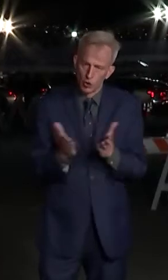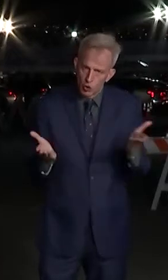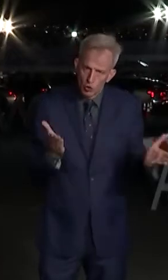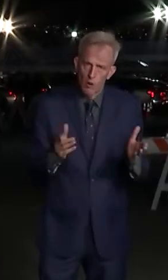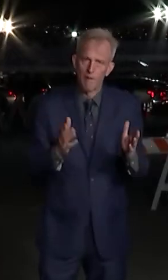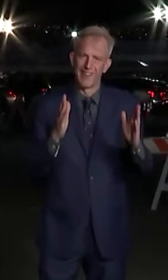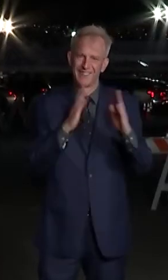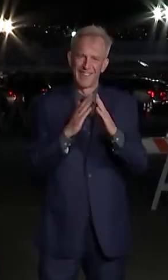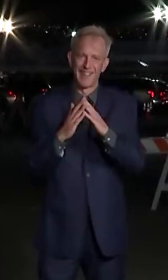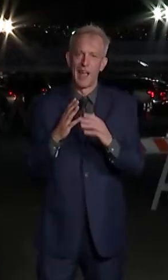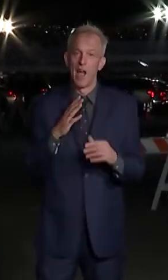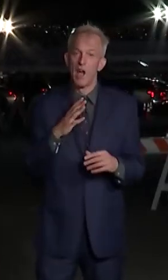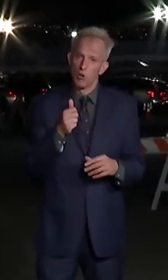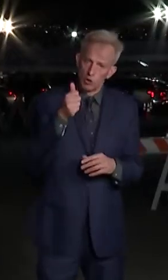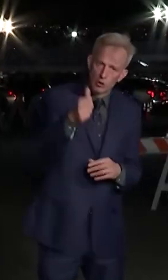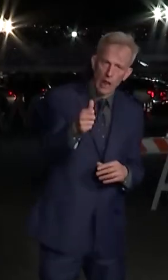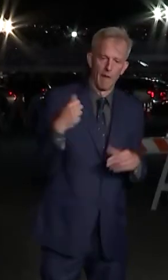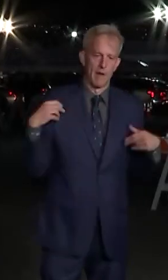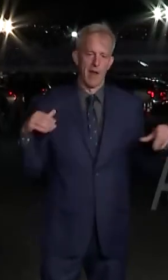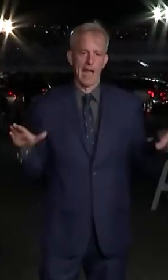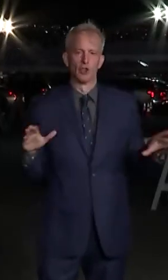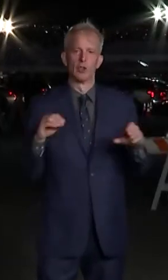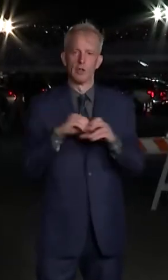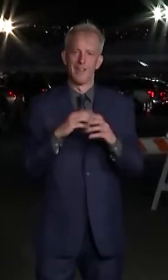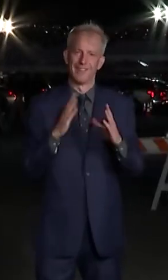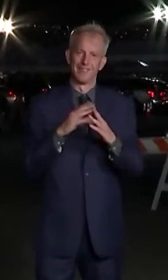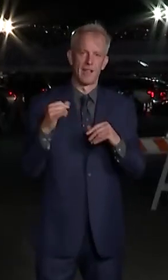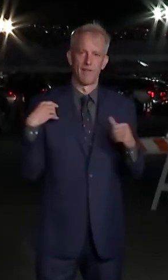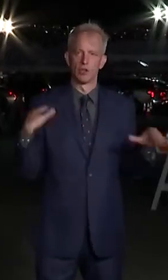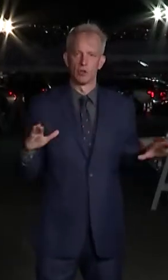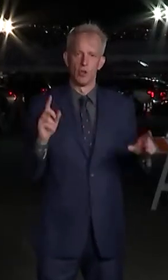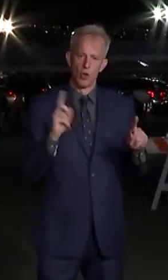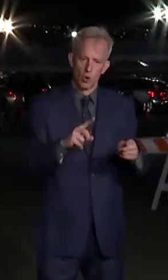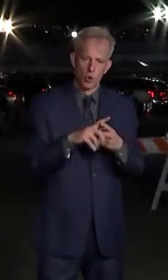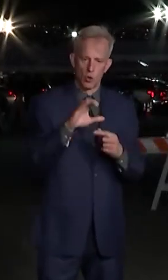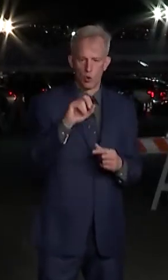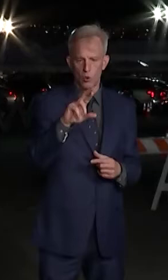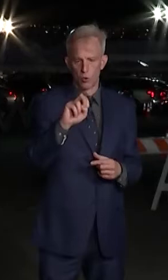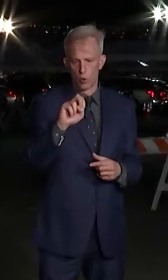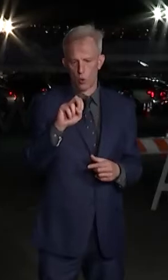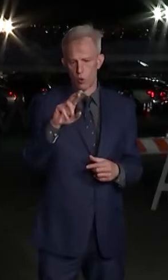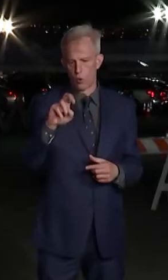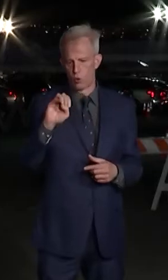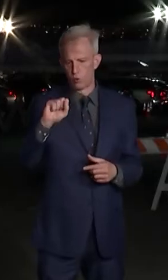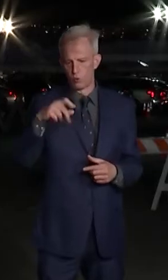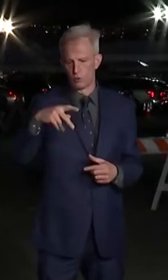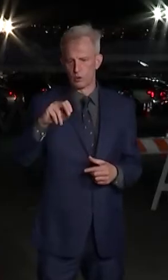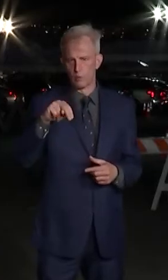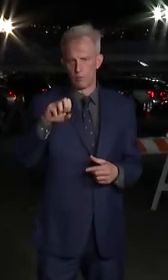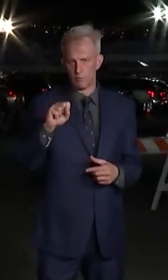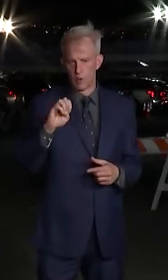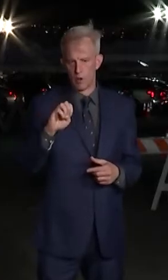an angel in this city of angels with CORE. So go to coreresponse.org/serve.